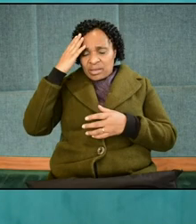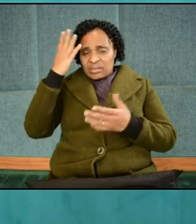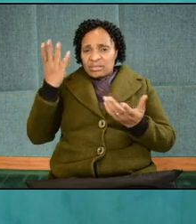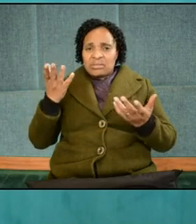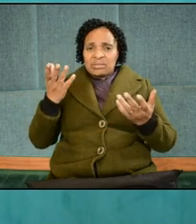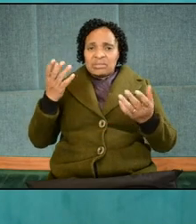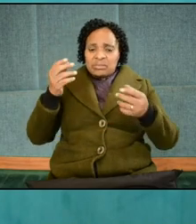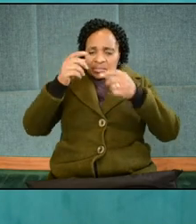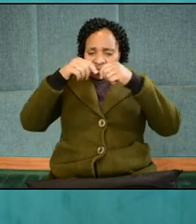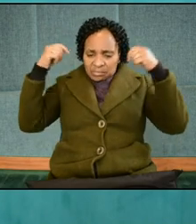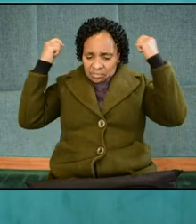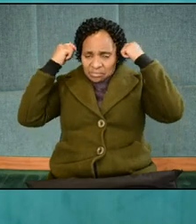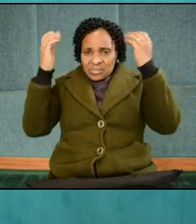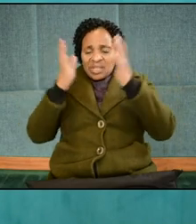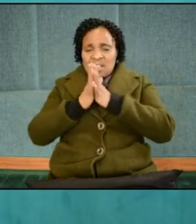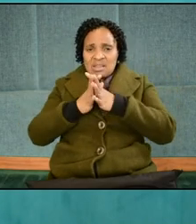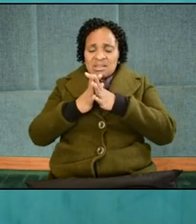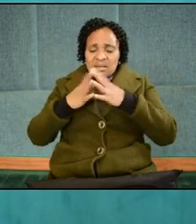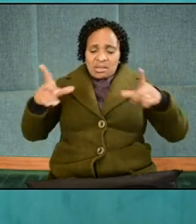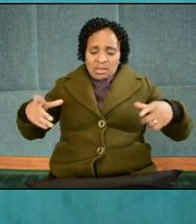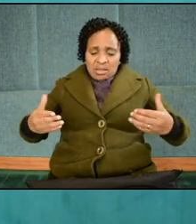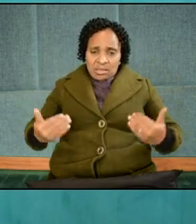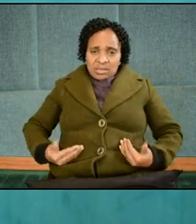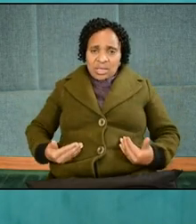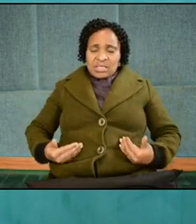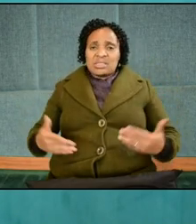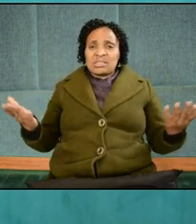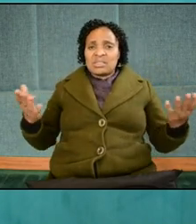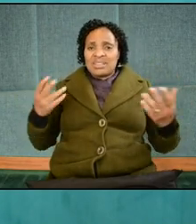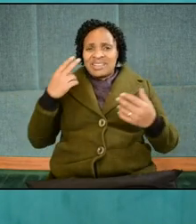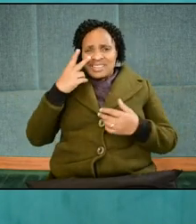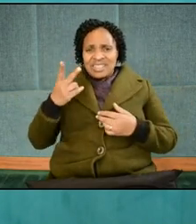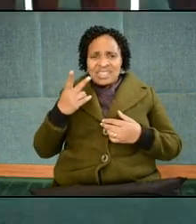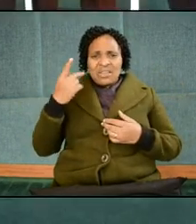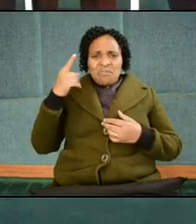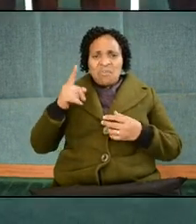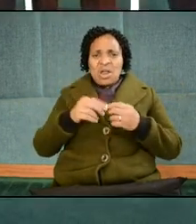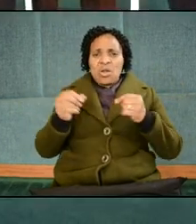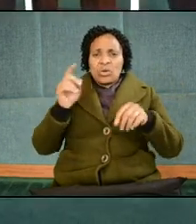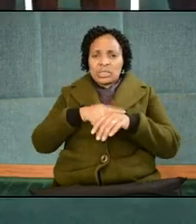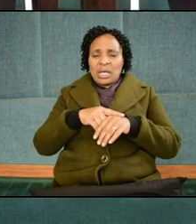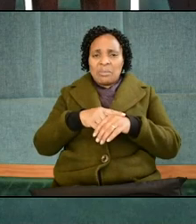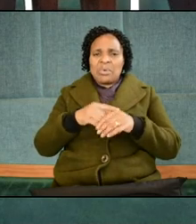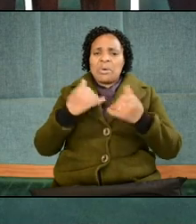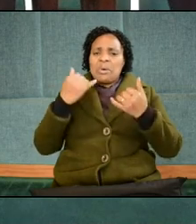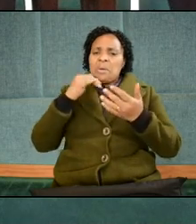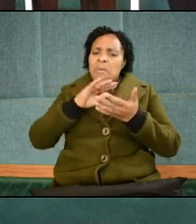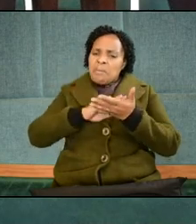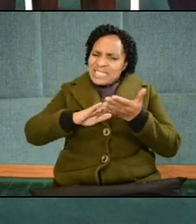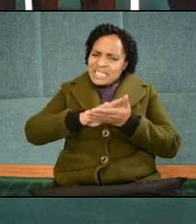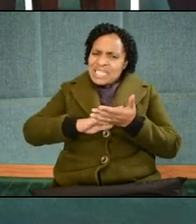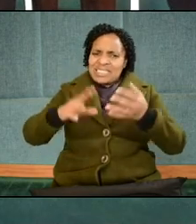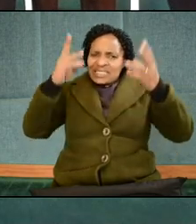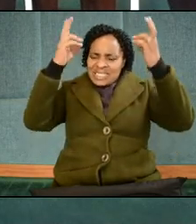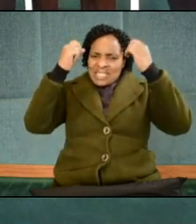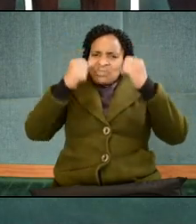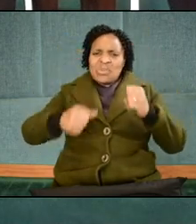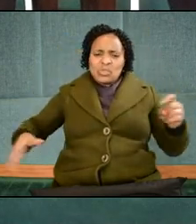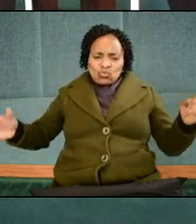think it's normal, because you've been seeing it all this while. So basically, the devil is just trying to get us